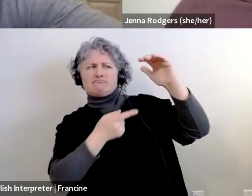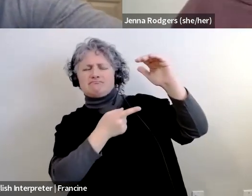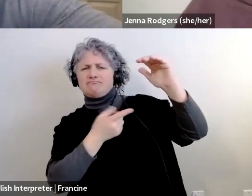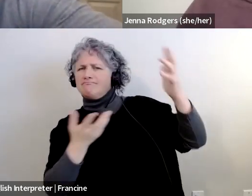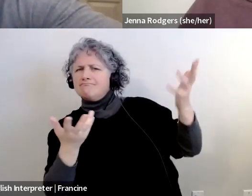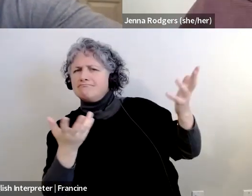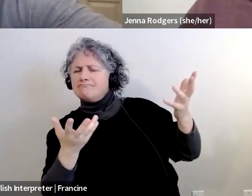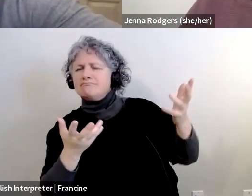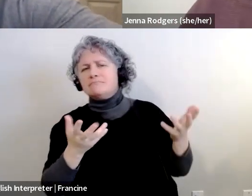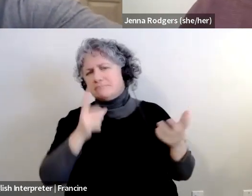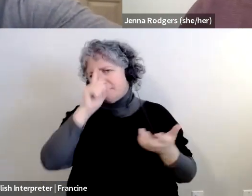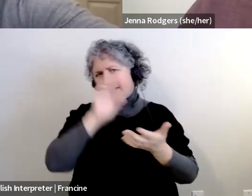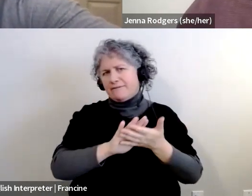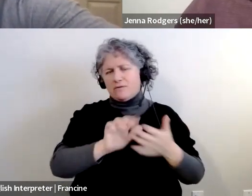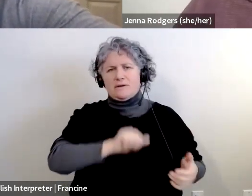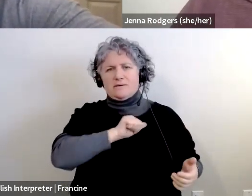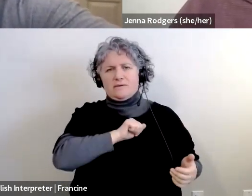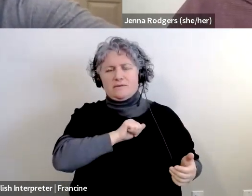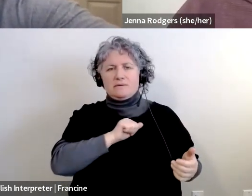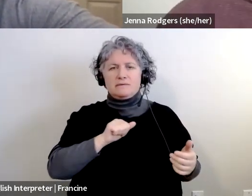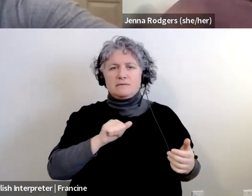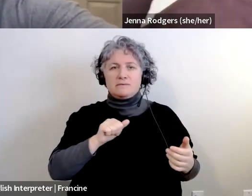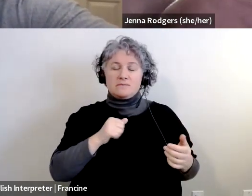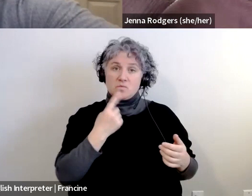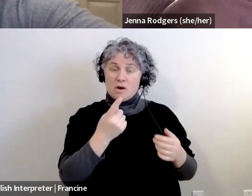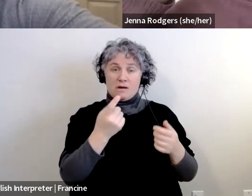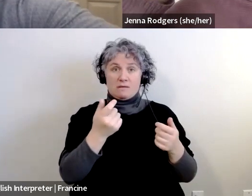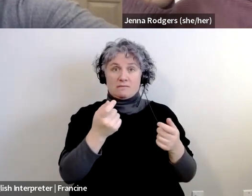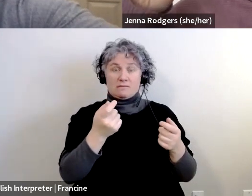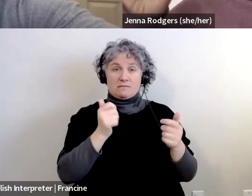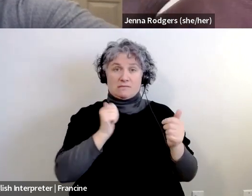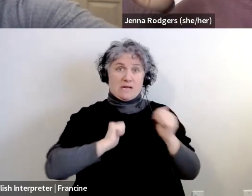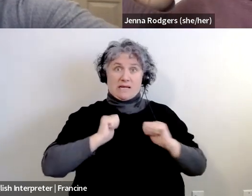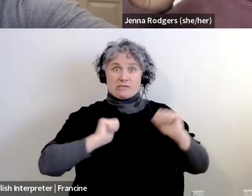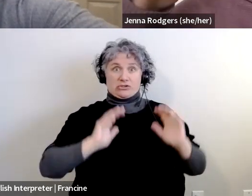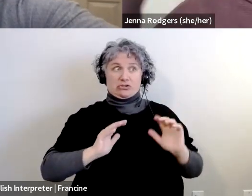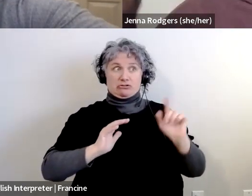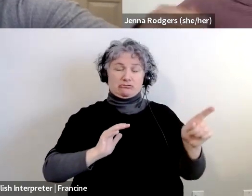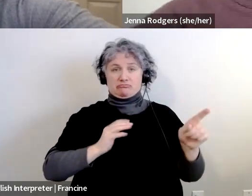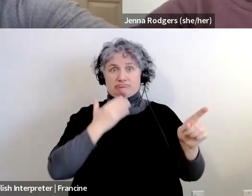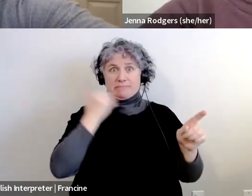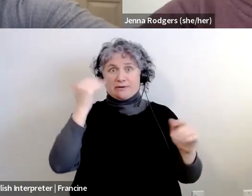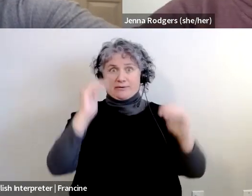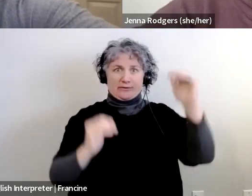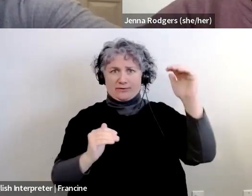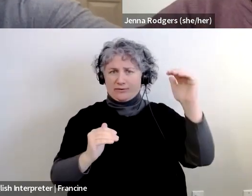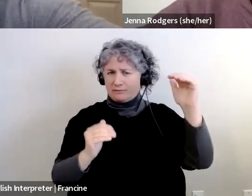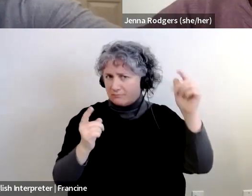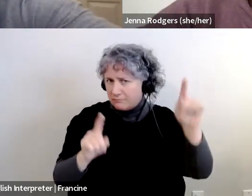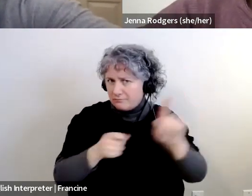to say that one actor in the room is better or more of a star than others?